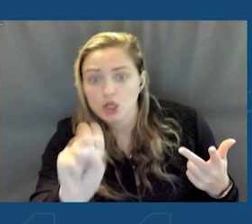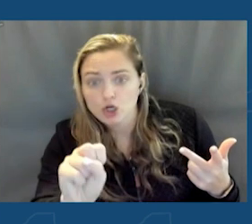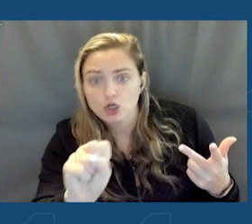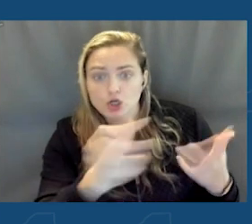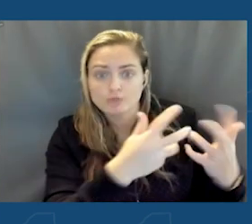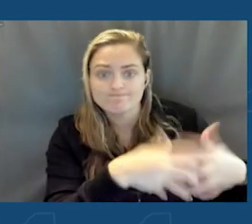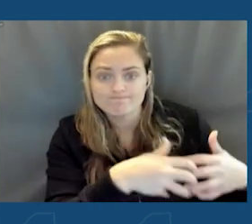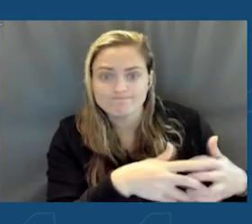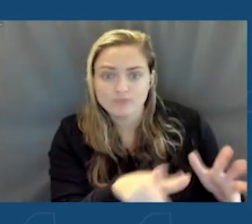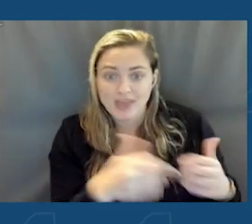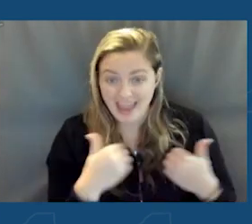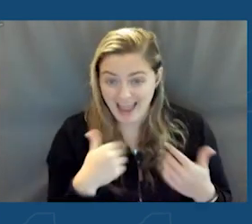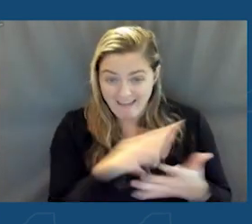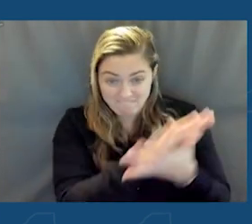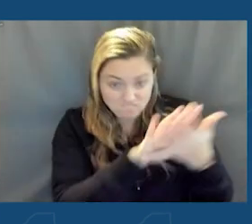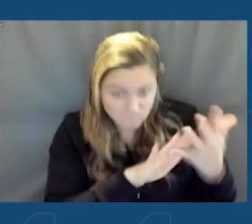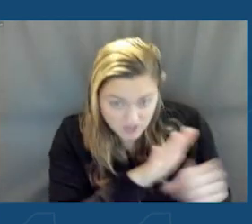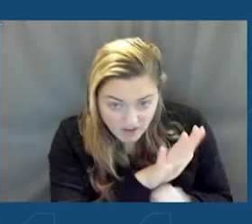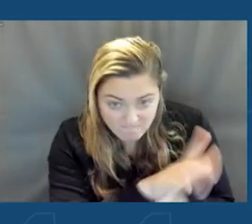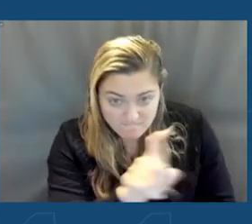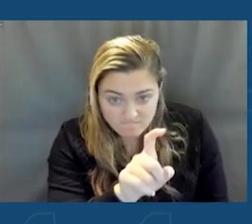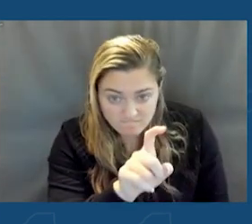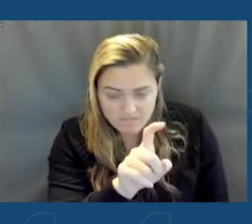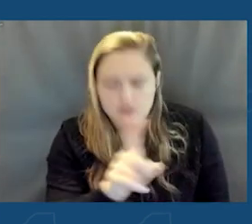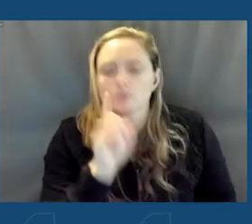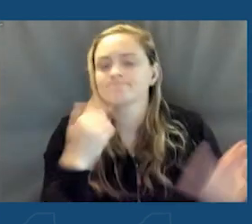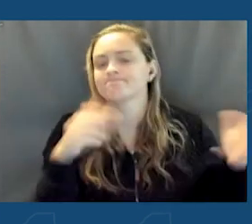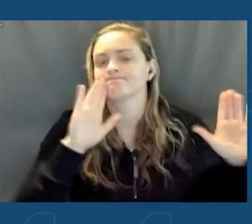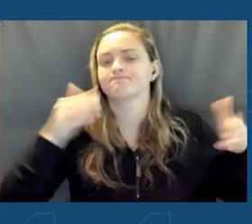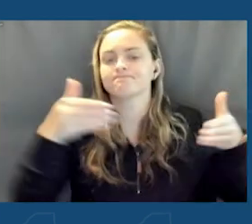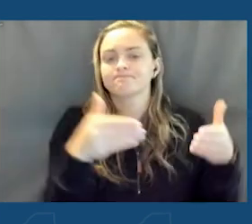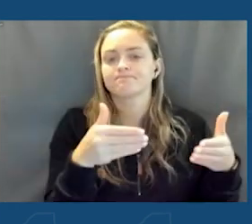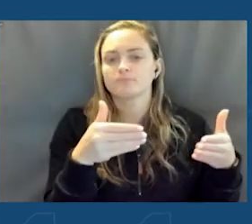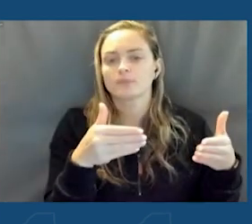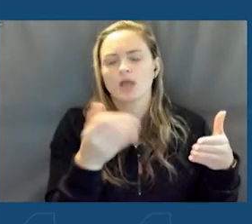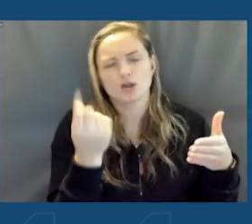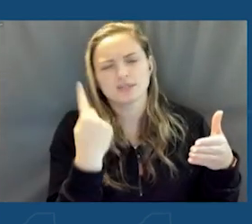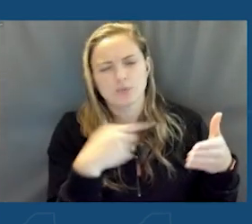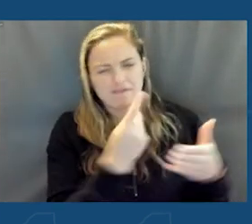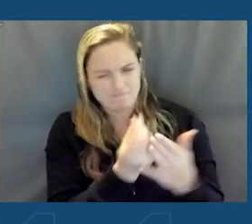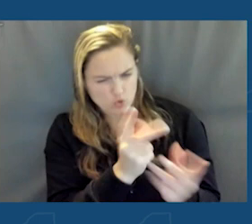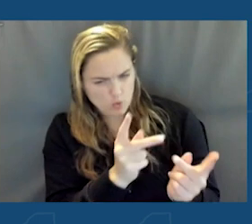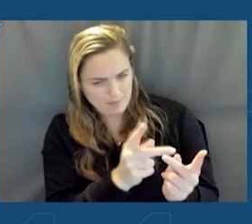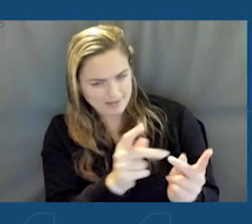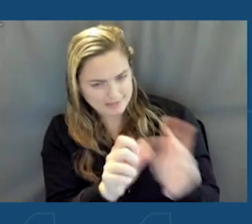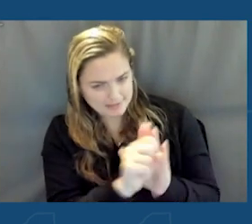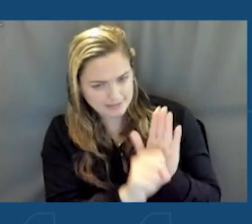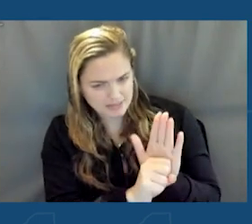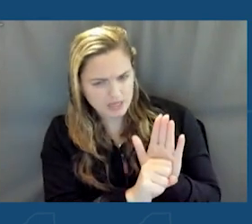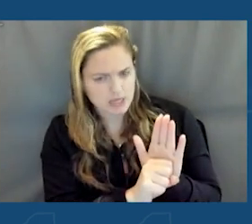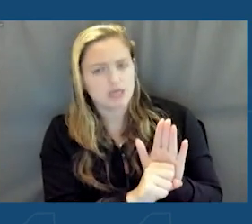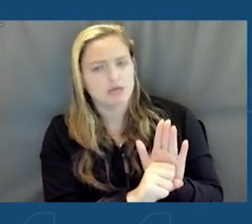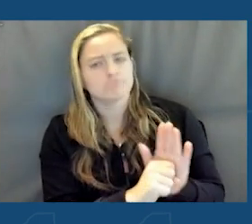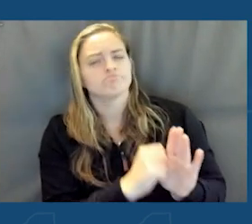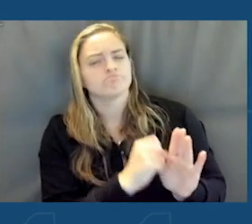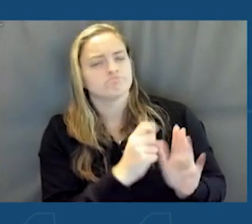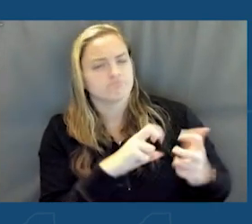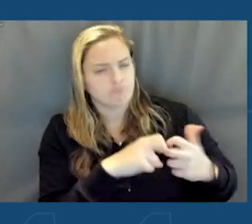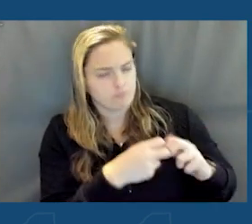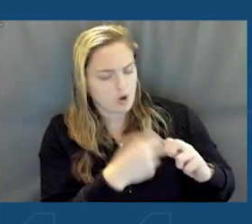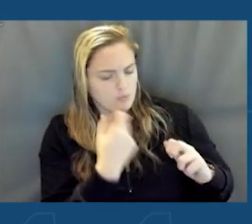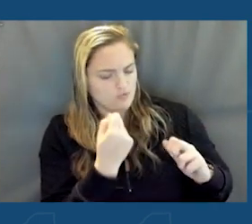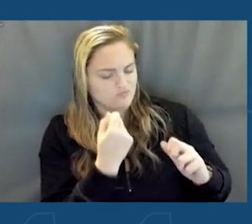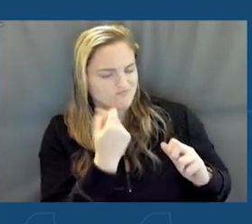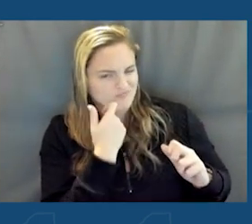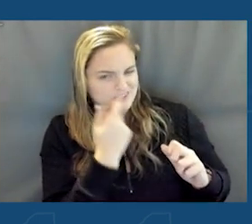know that we are focused on this intensely. We have a couple areas of the state that have had a problem really for the last couple of years.